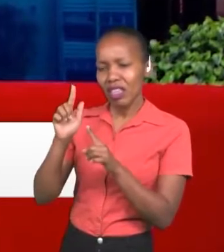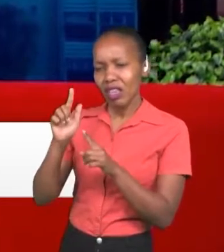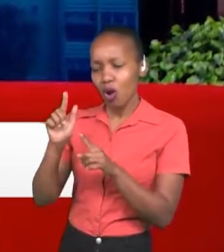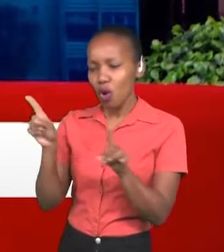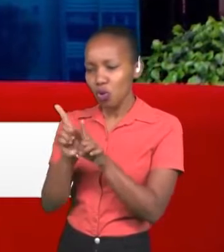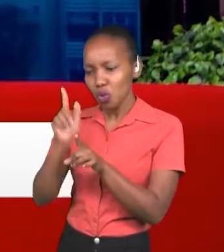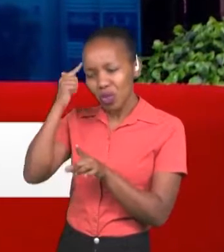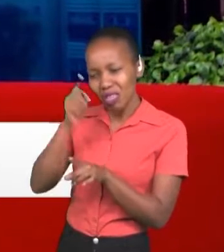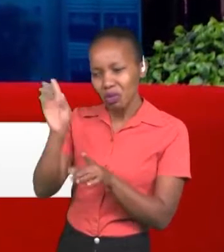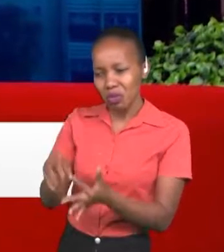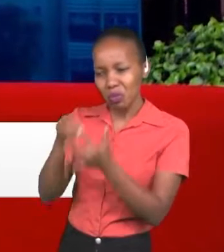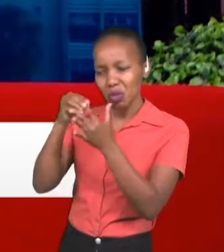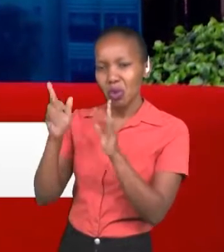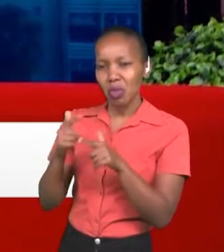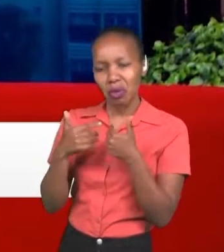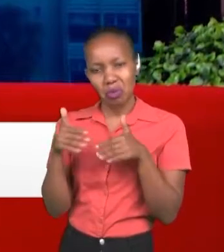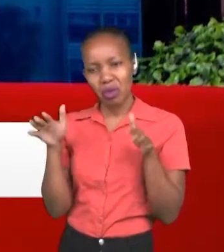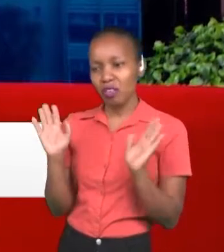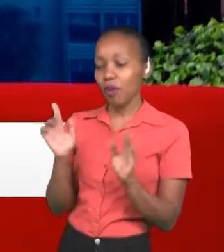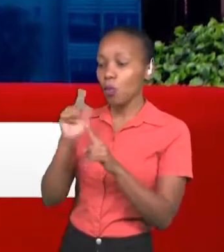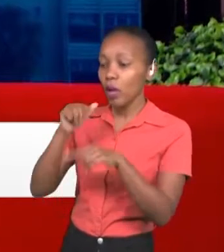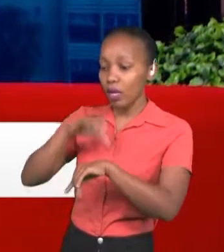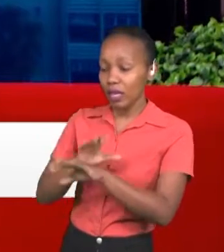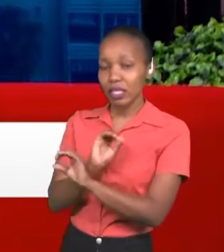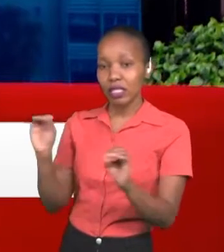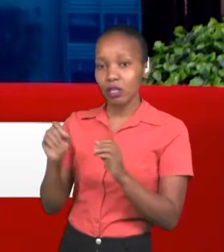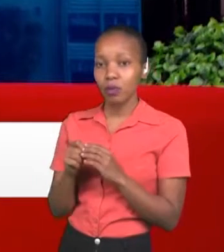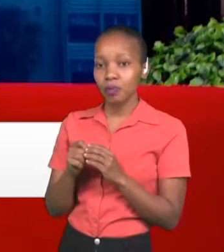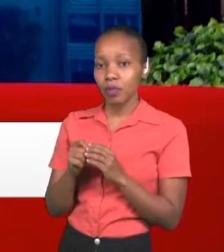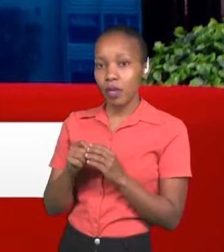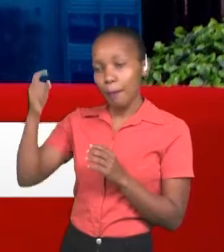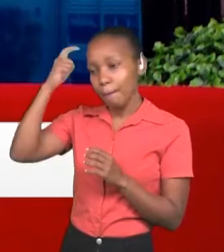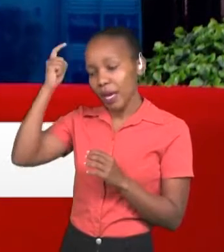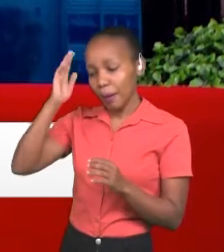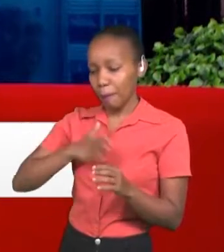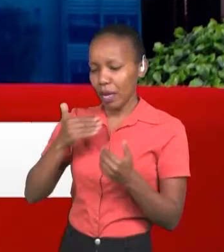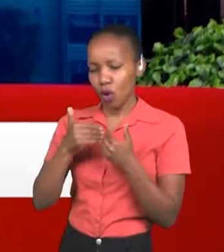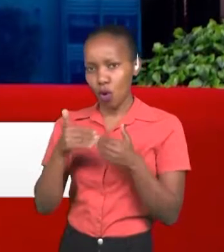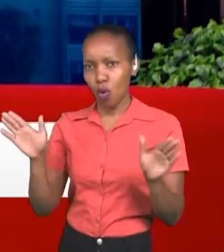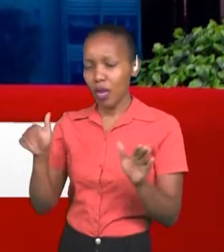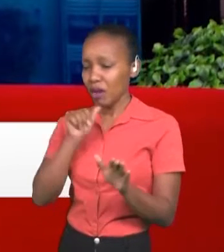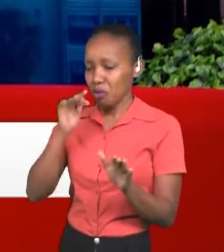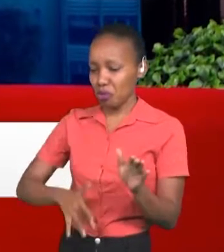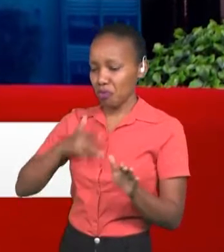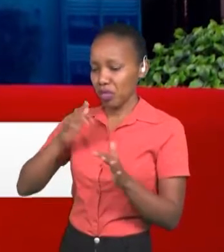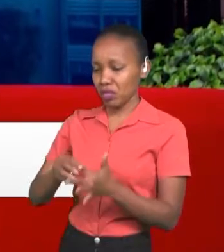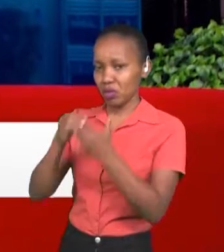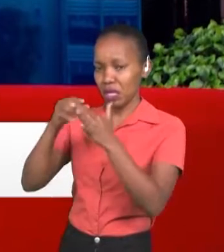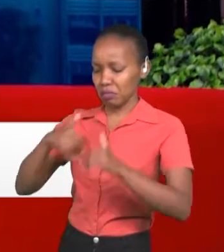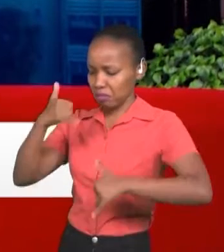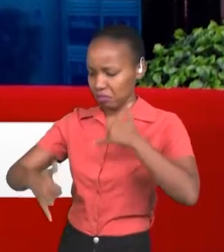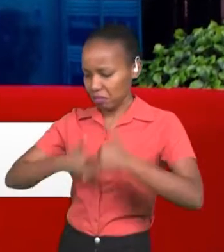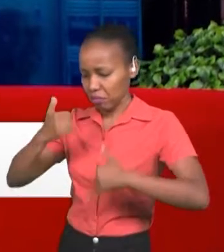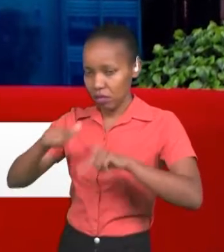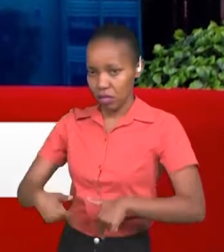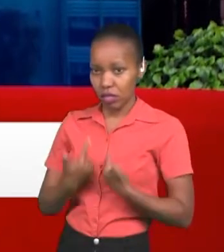always become discouraged when you don't yeah. get it. Yeah. So for me, I always have an open mind, open heart. I don't feel special. Mm-hmm. I enjoy myself.